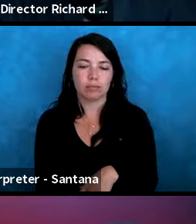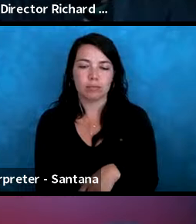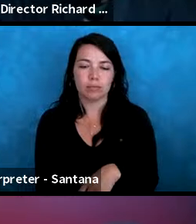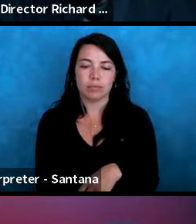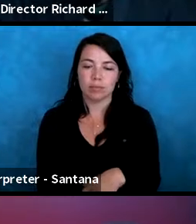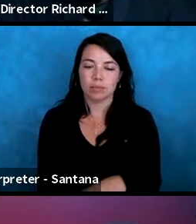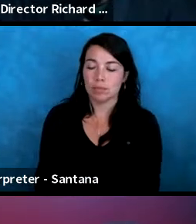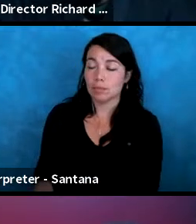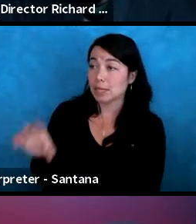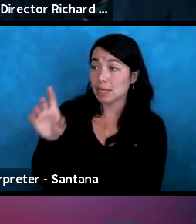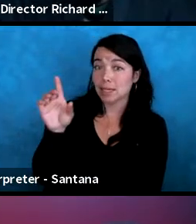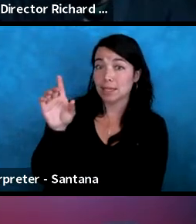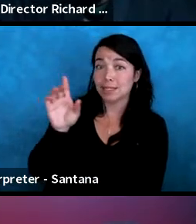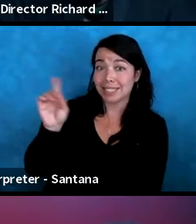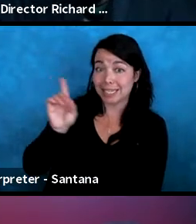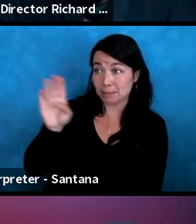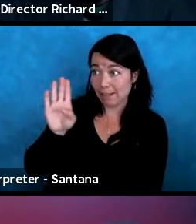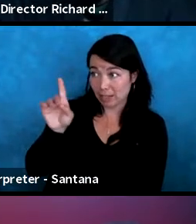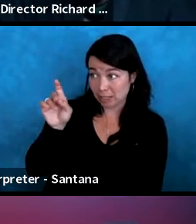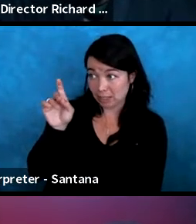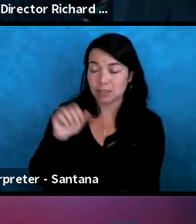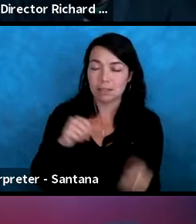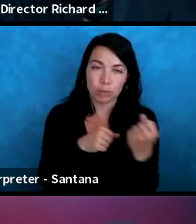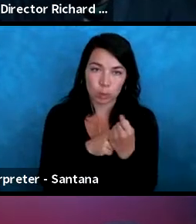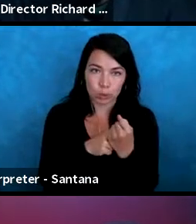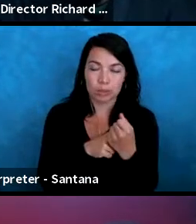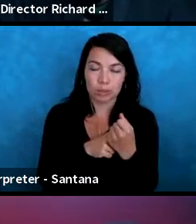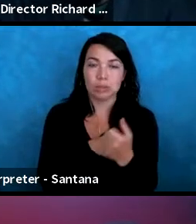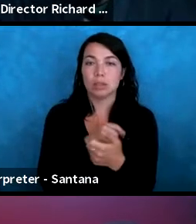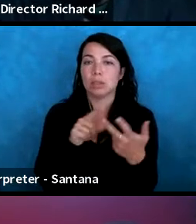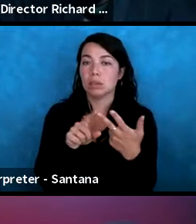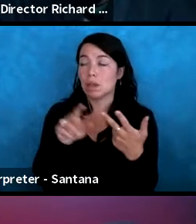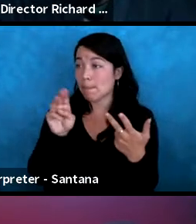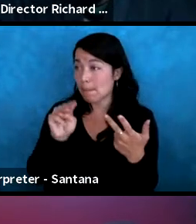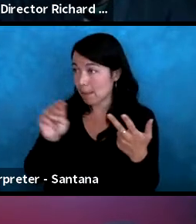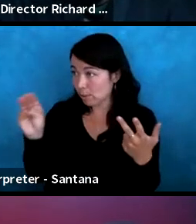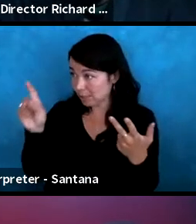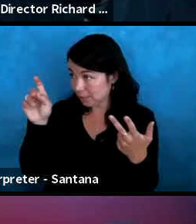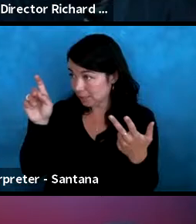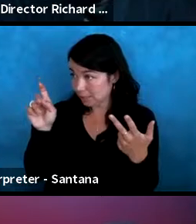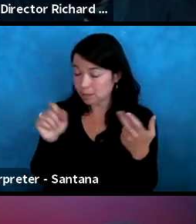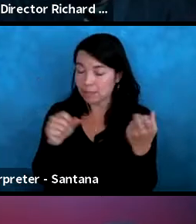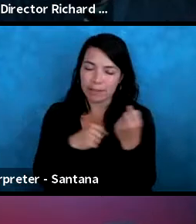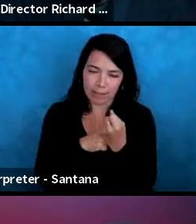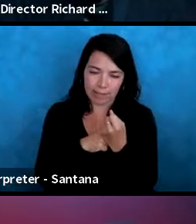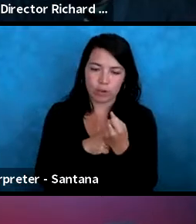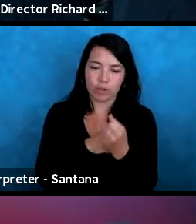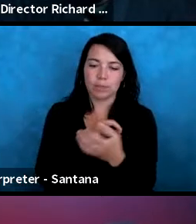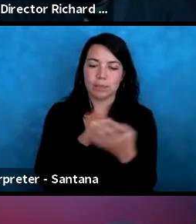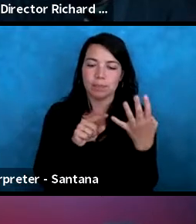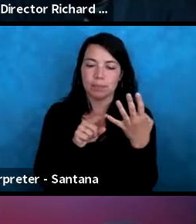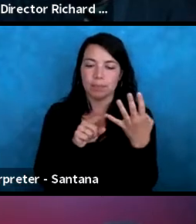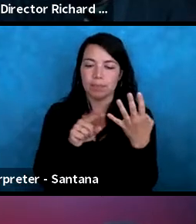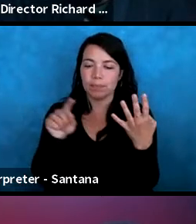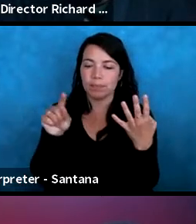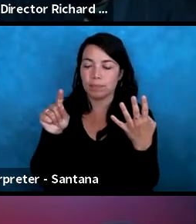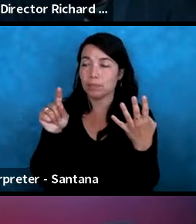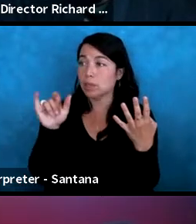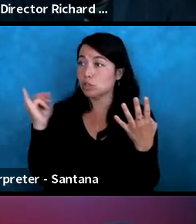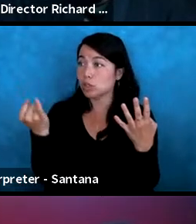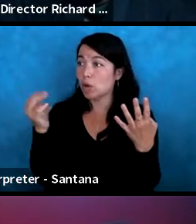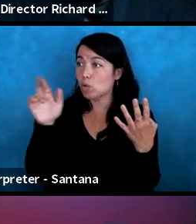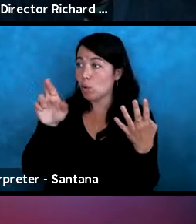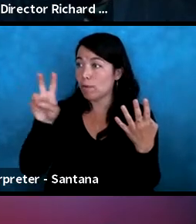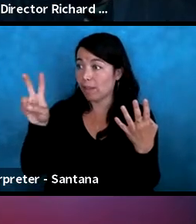Councilor Denise D. Benavides? In favor. Councilor Manuel J. Martinez? In favor. Councilor John Ramon